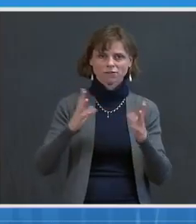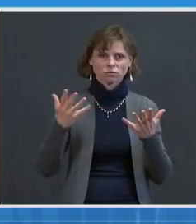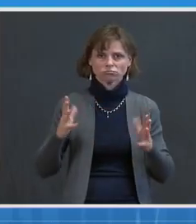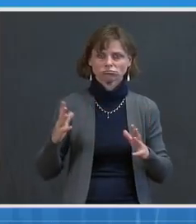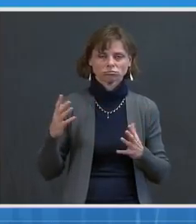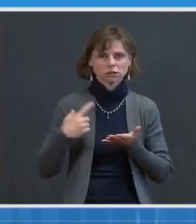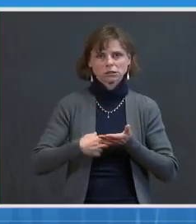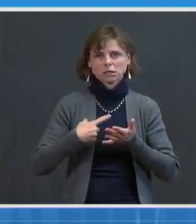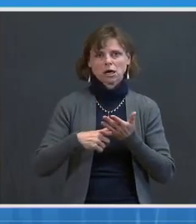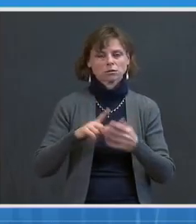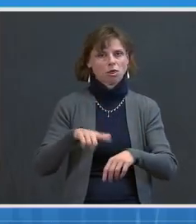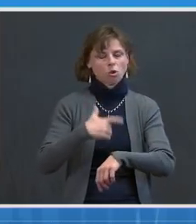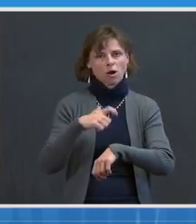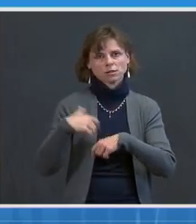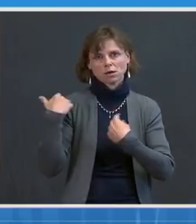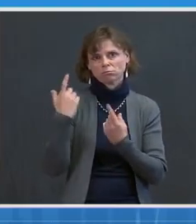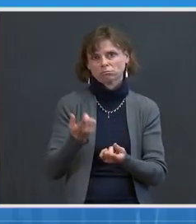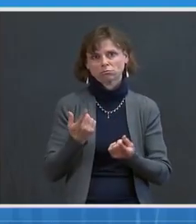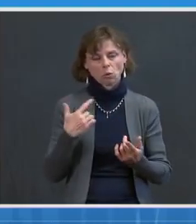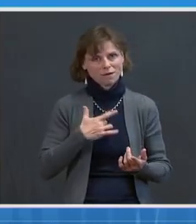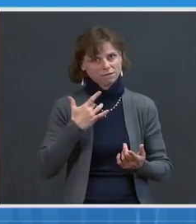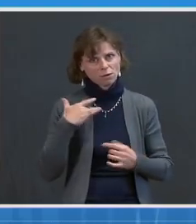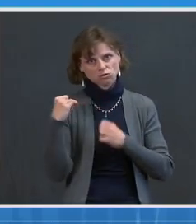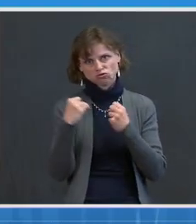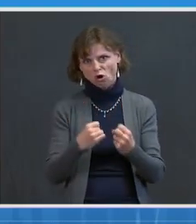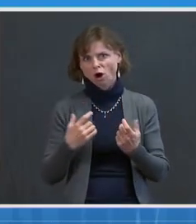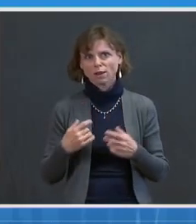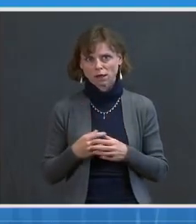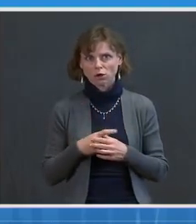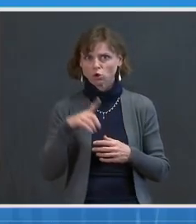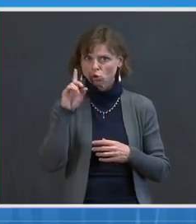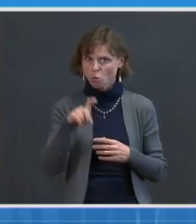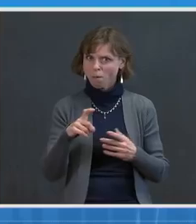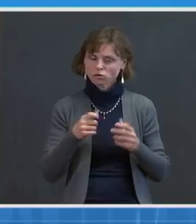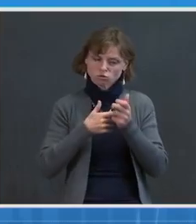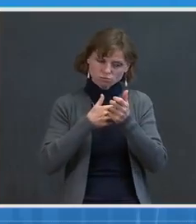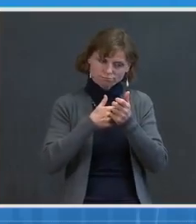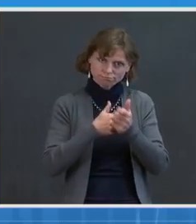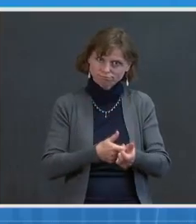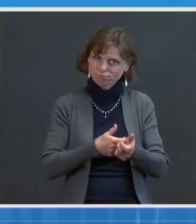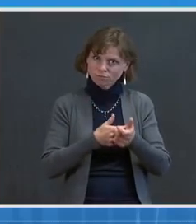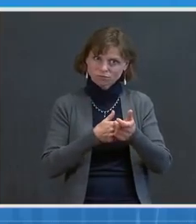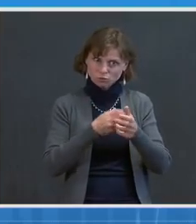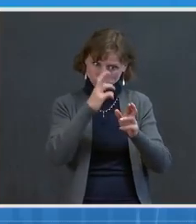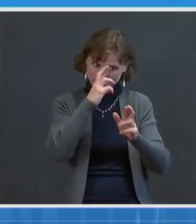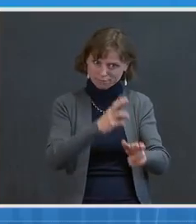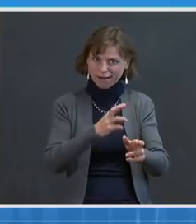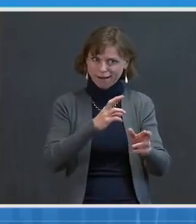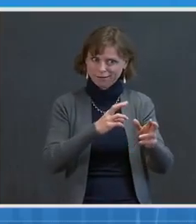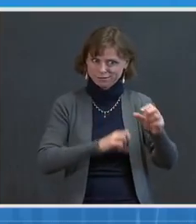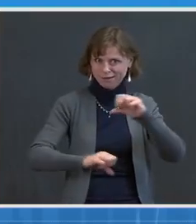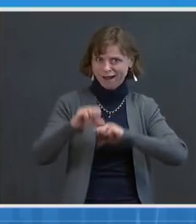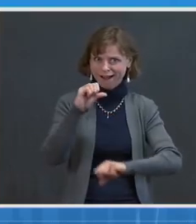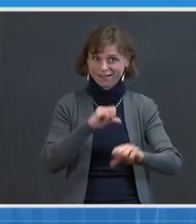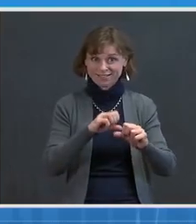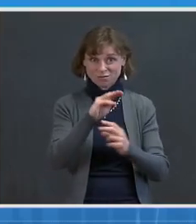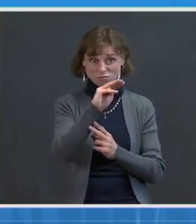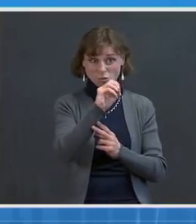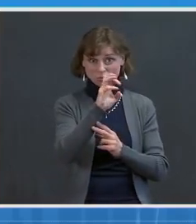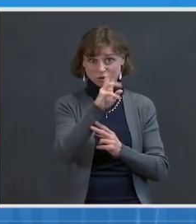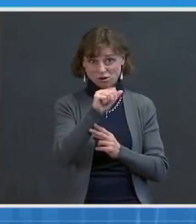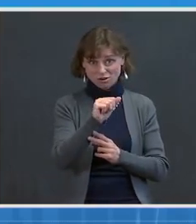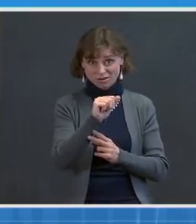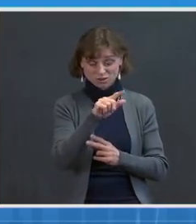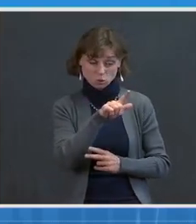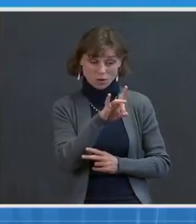why we feel very strongly that we need to go with the science and showing that with Moderna 28 days later and